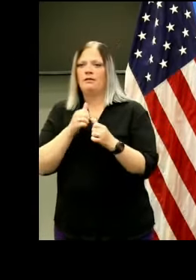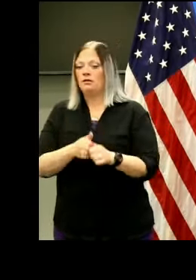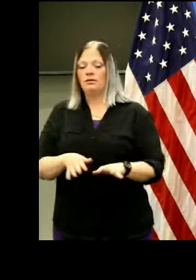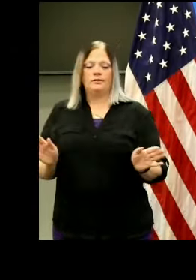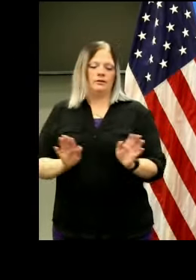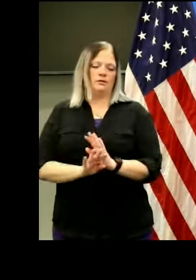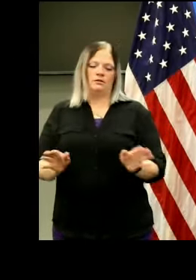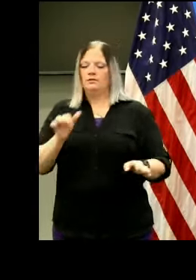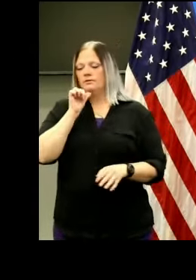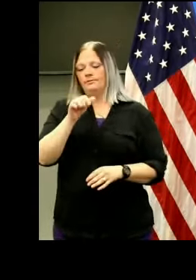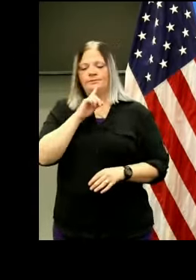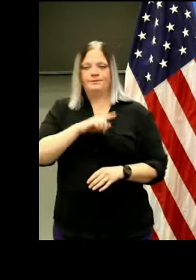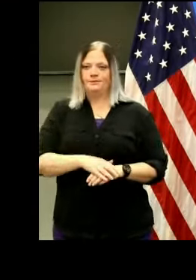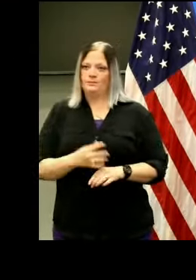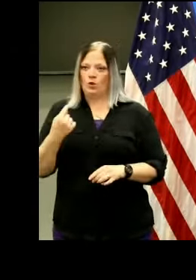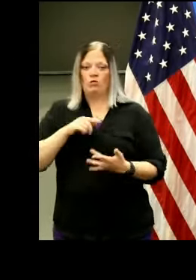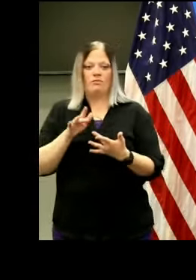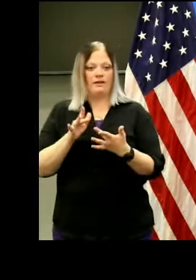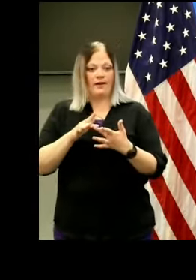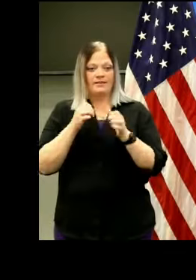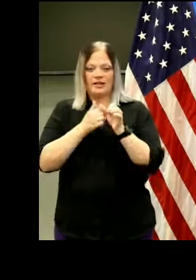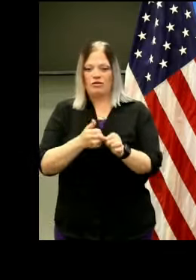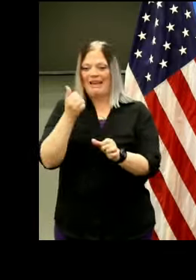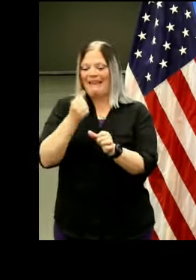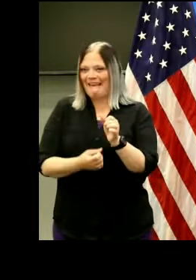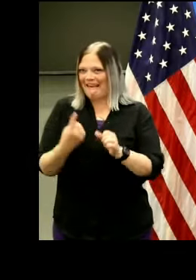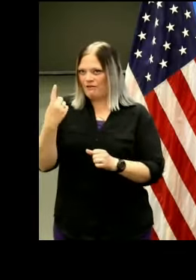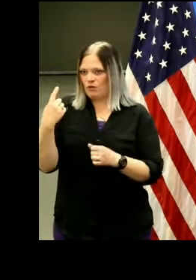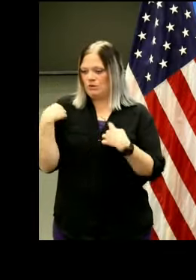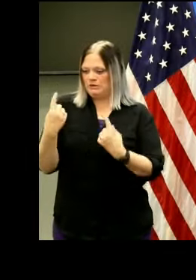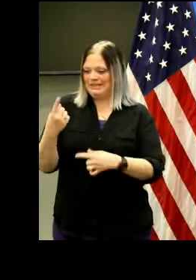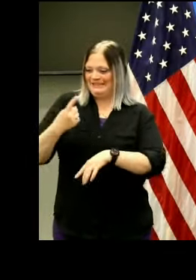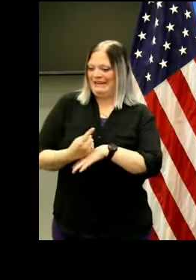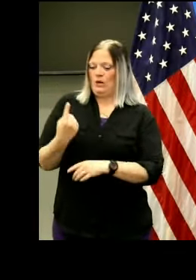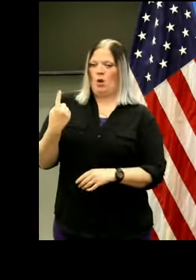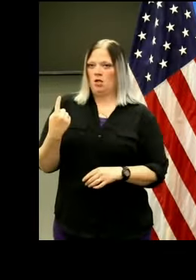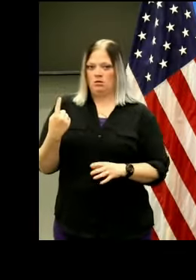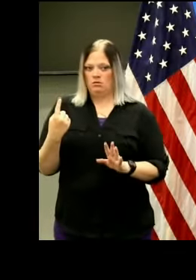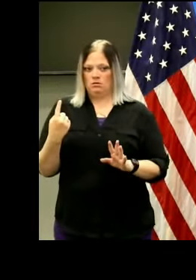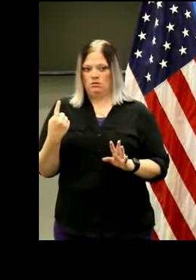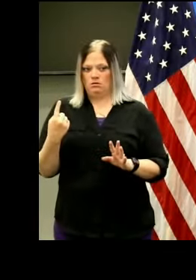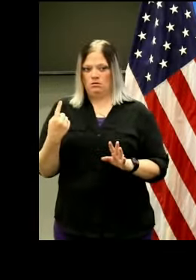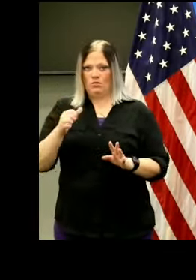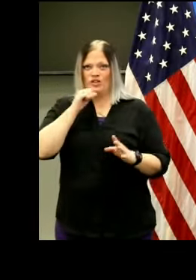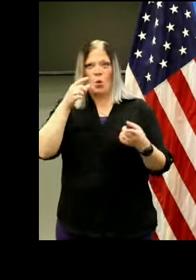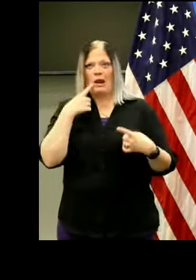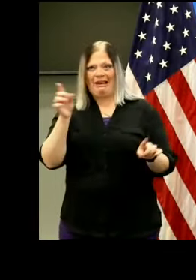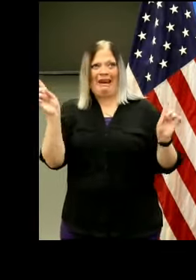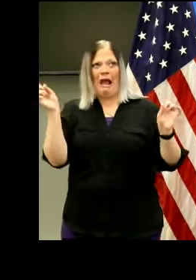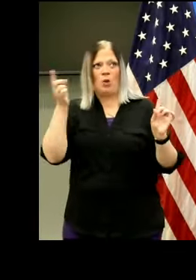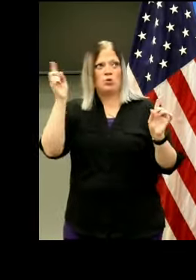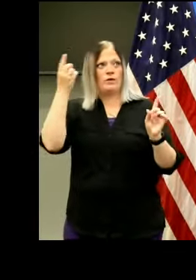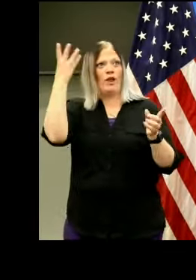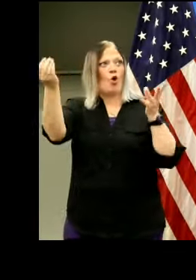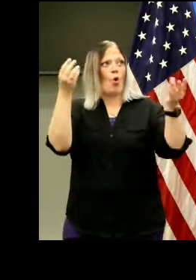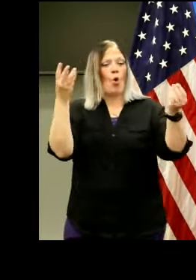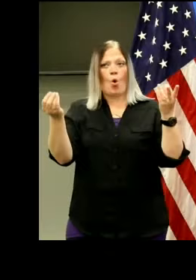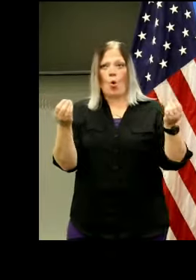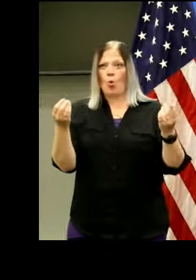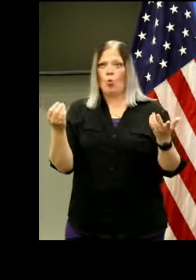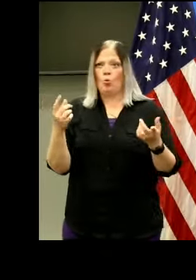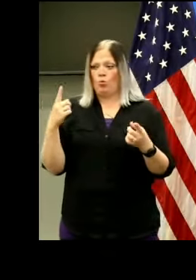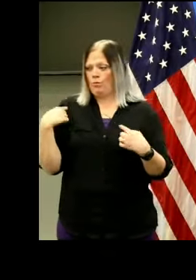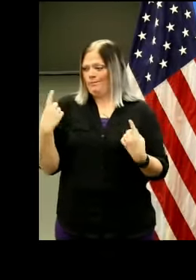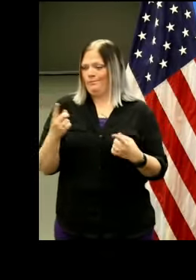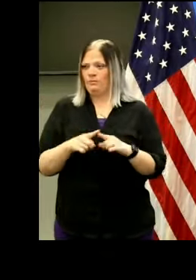not the case. We've been contact tracing everyone since day one. We haven't announced where everyone has gone since a